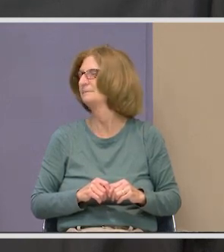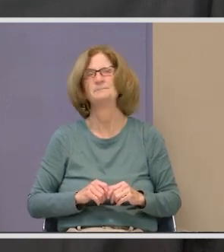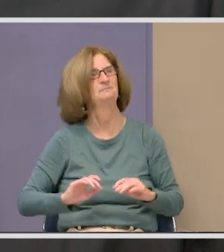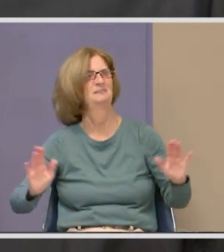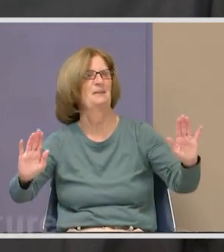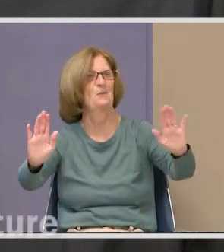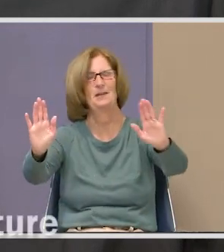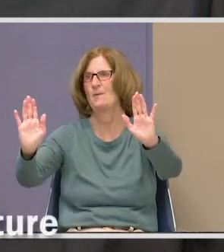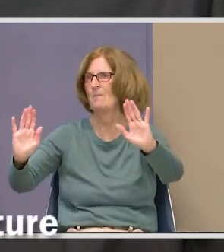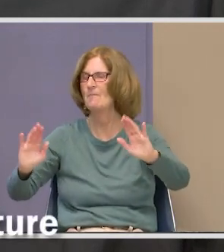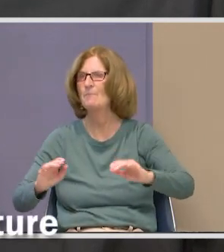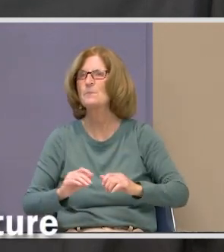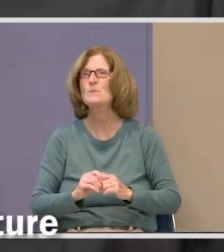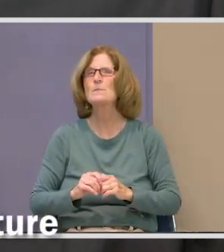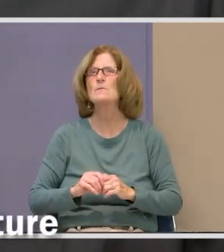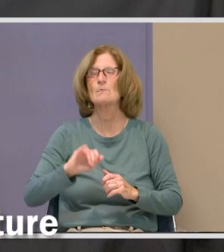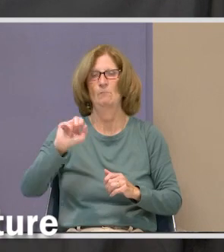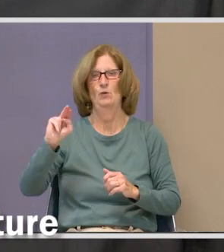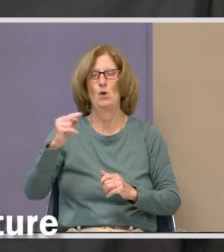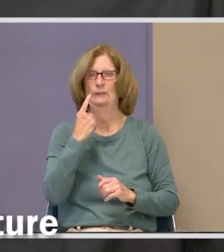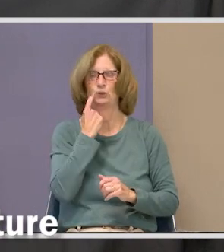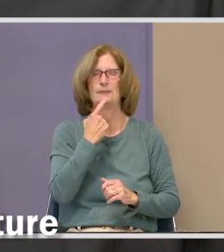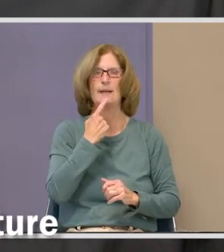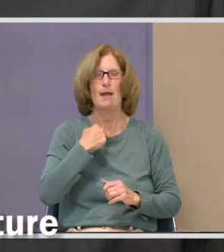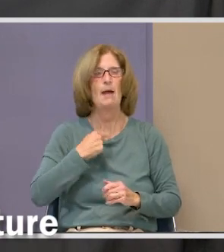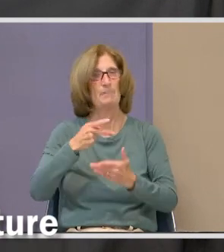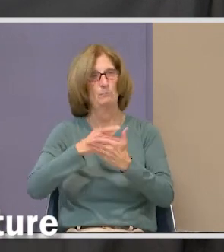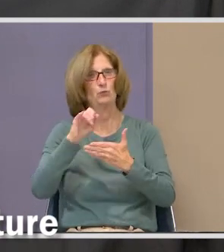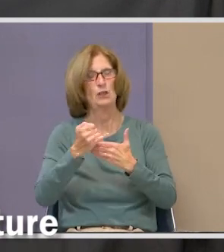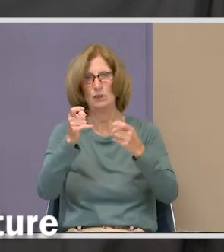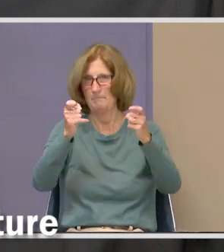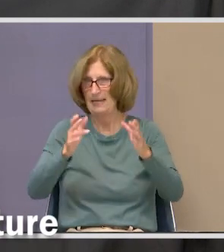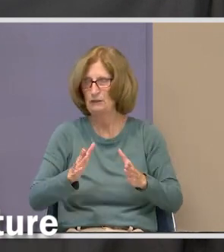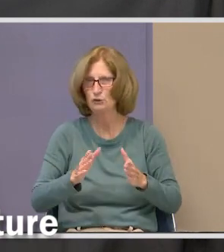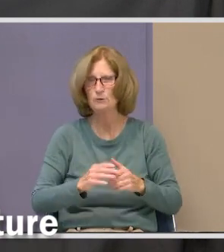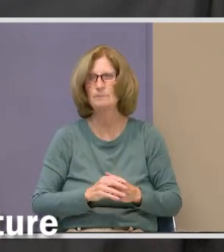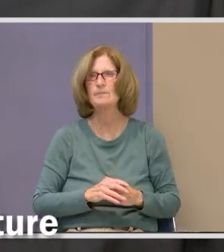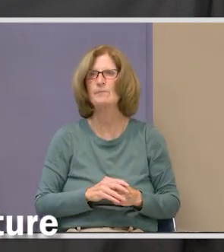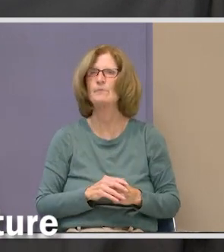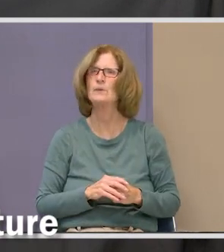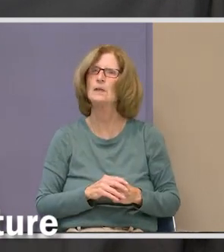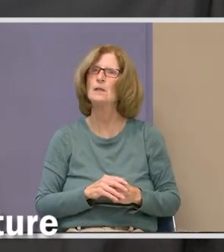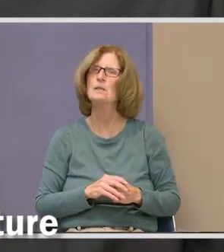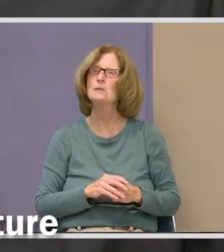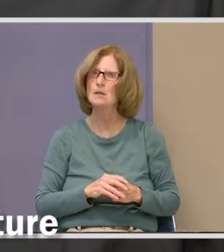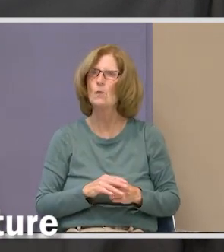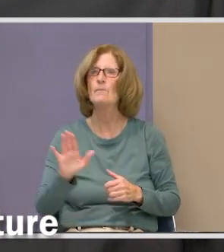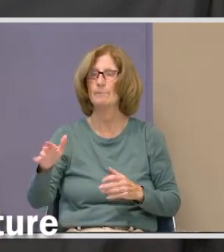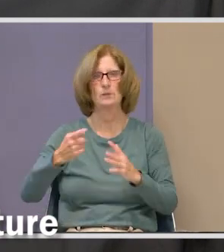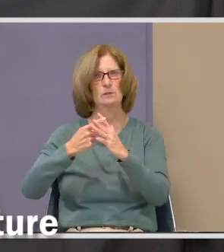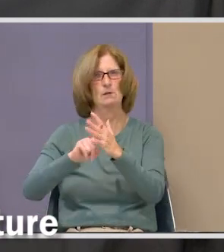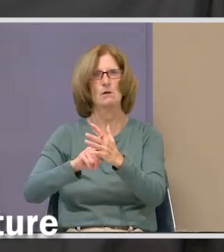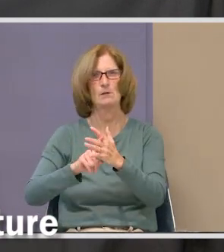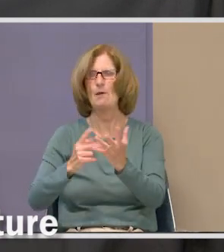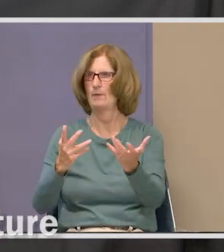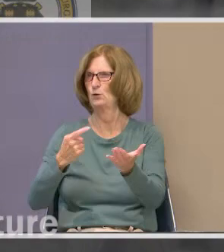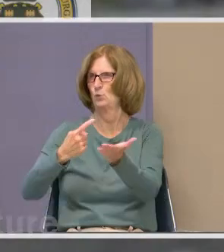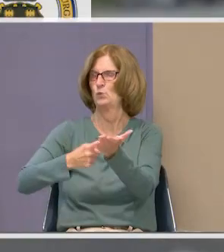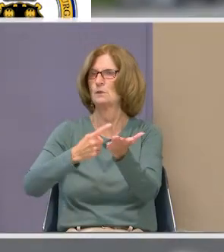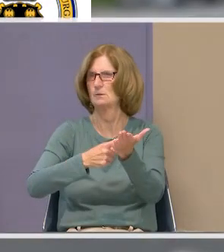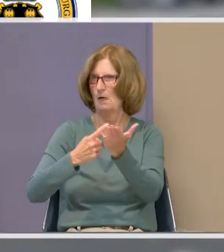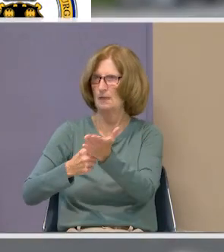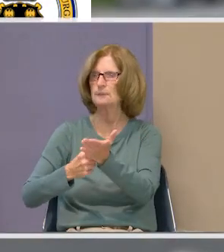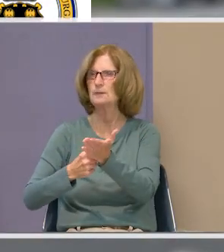Hi everyone. As Jan said, I am the project manager on this project. So to start, I'm going to go over some